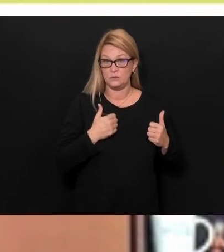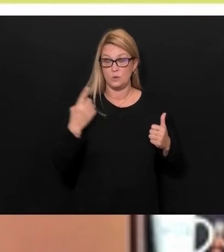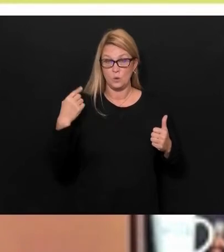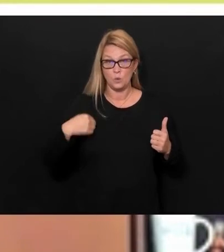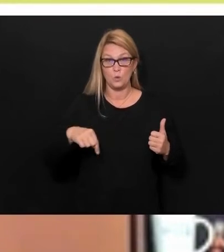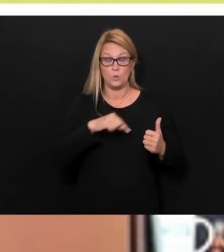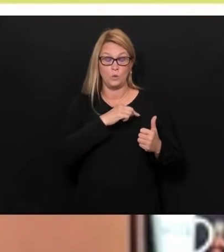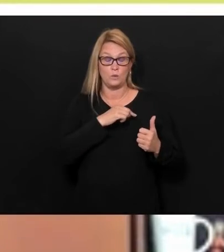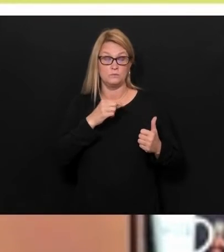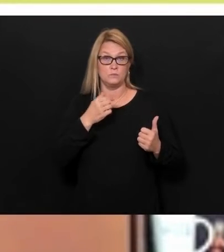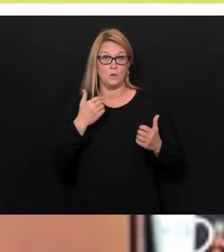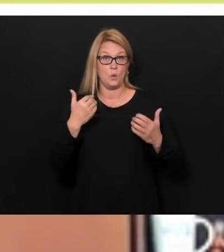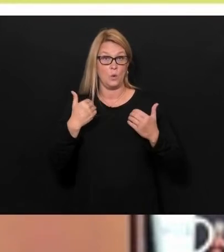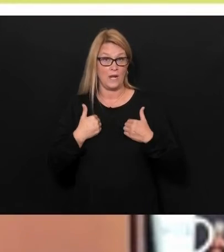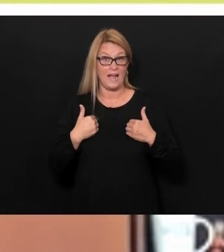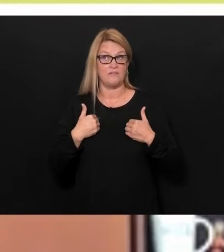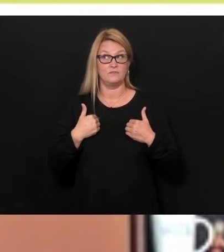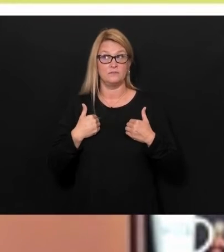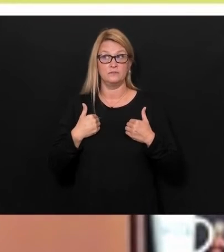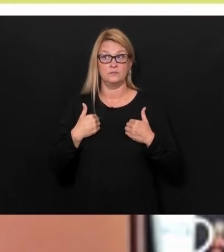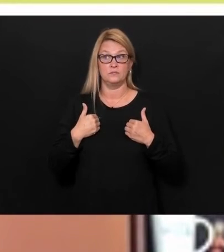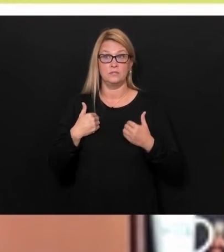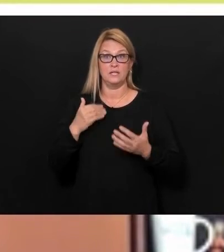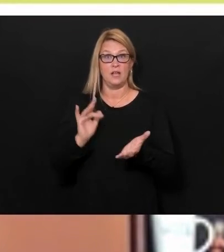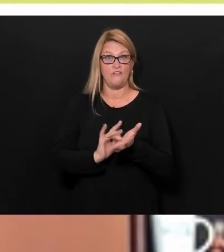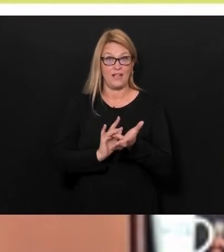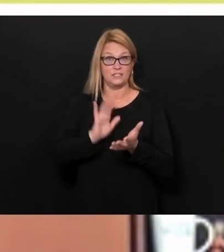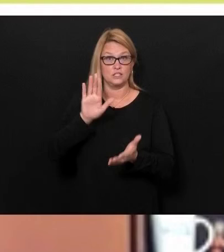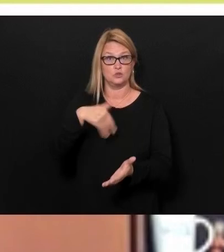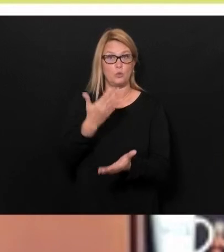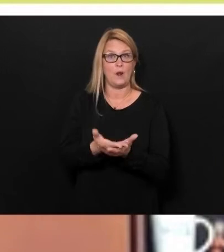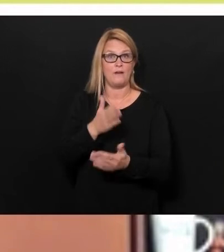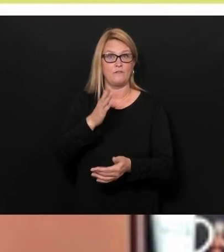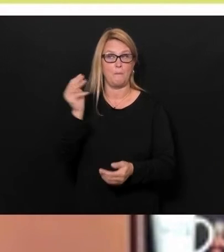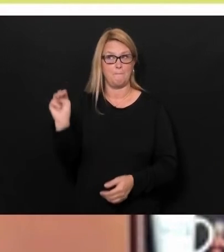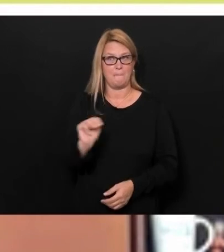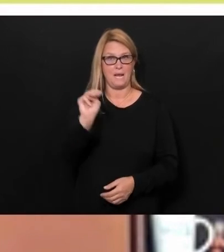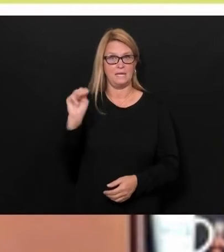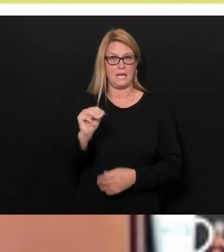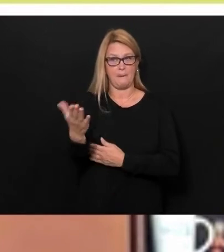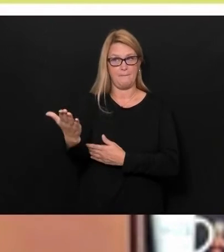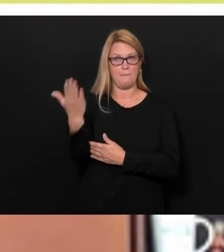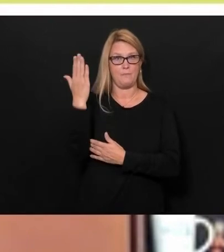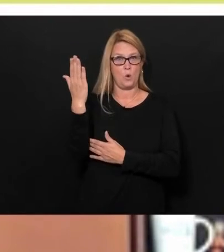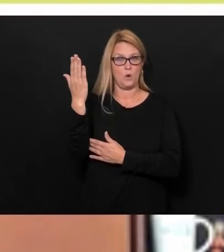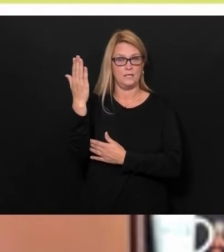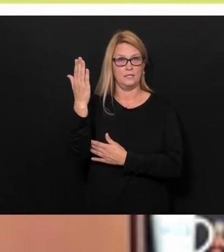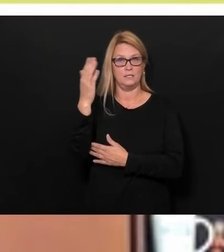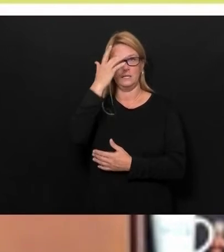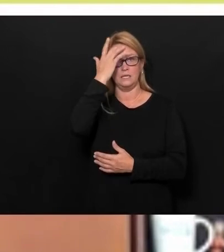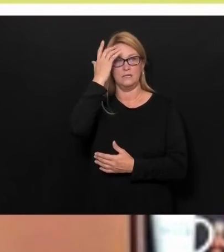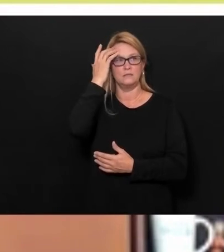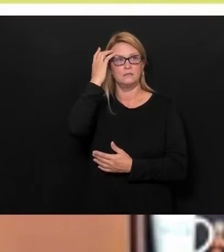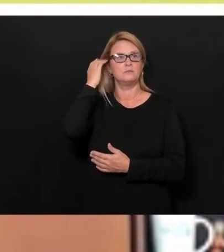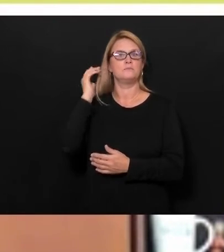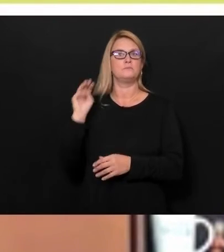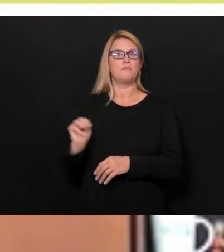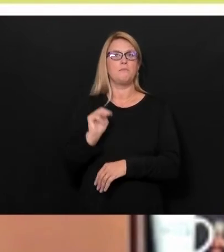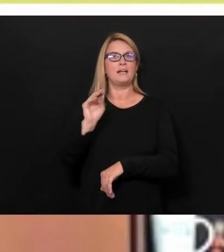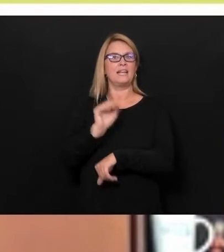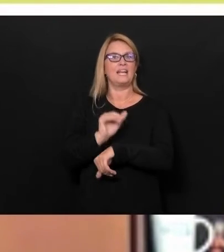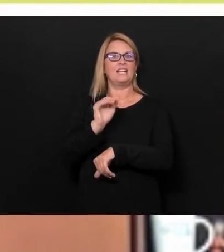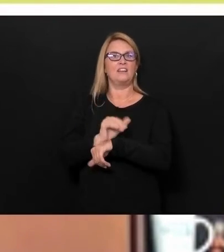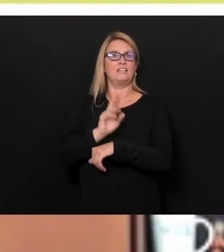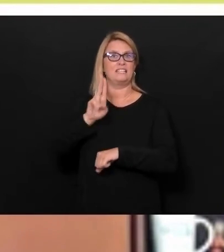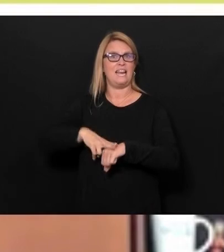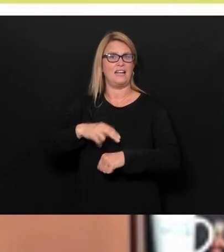it's my understanding that the vaccines arrived on Monday morning, and by Monday evening, the National Guard had